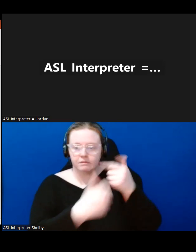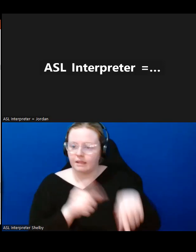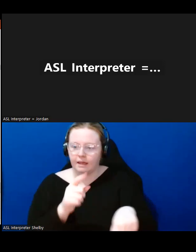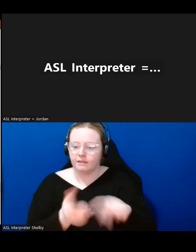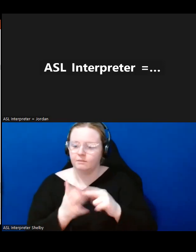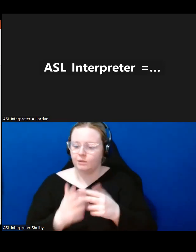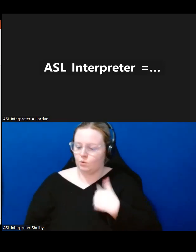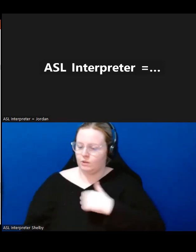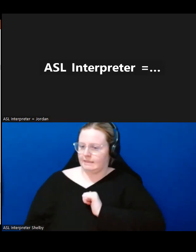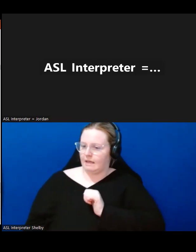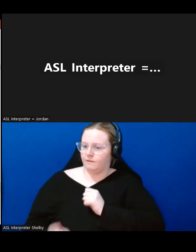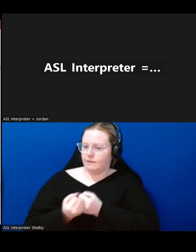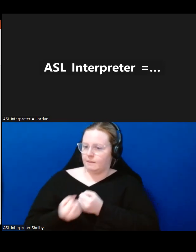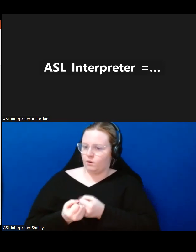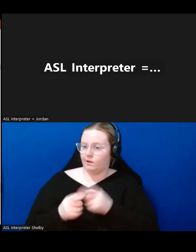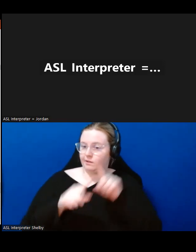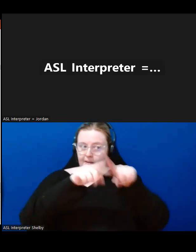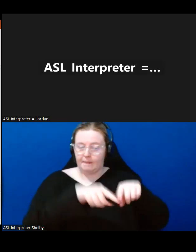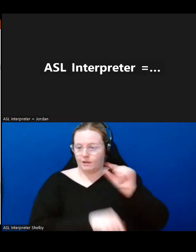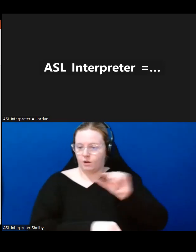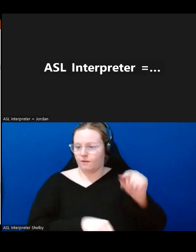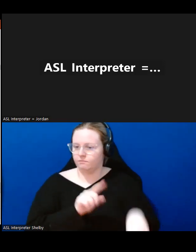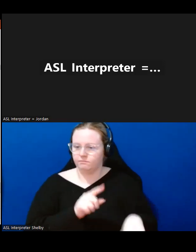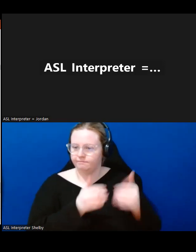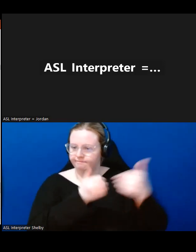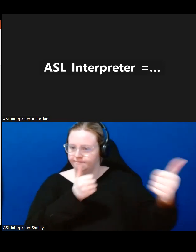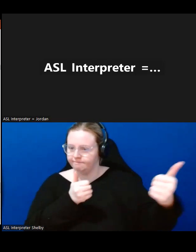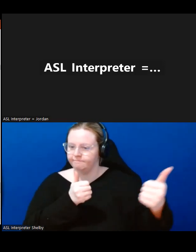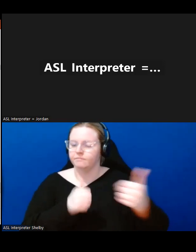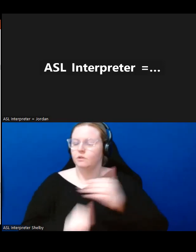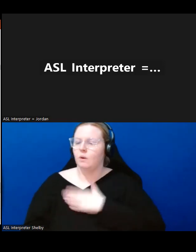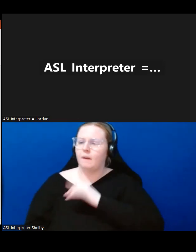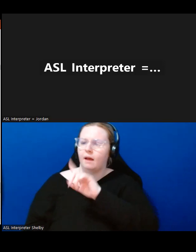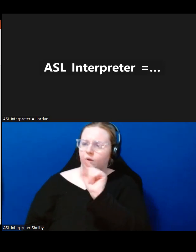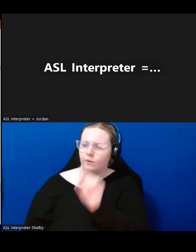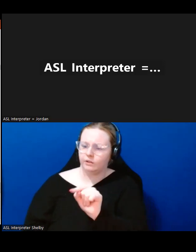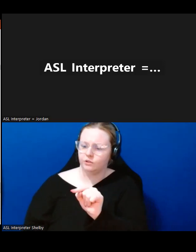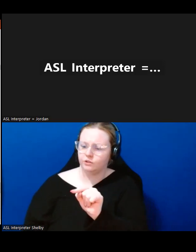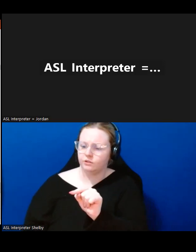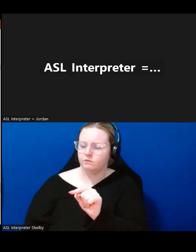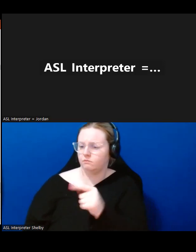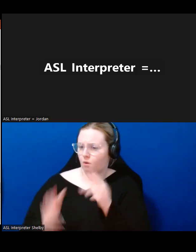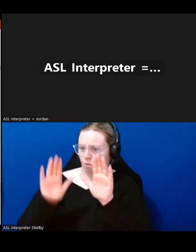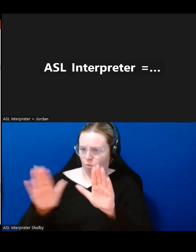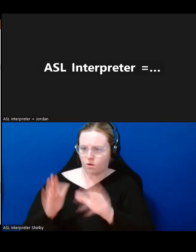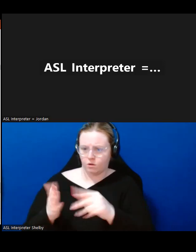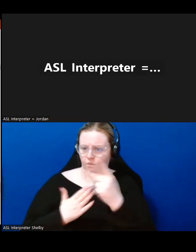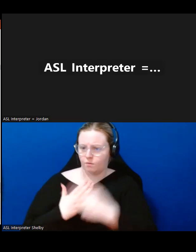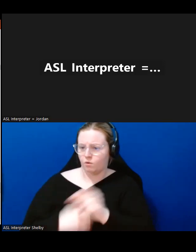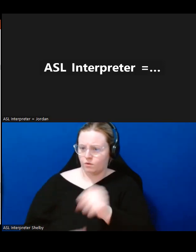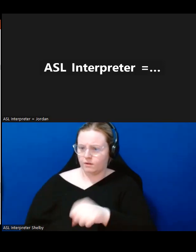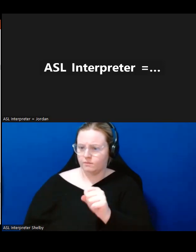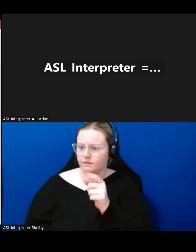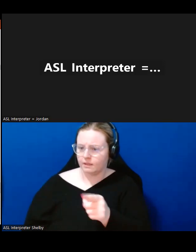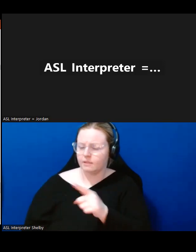So I guess at the coalition, my question would be, there are wonderful programs there, but is there any kind of a